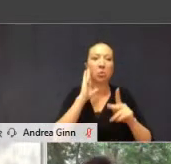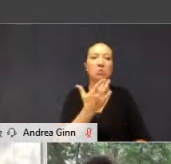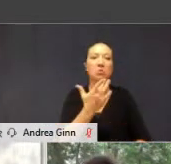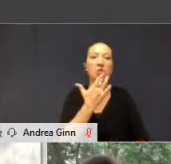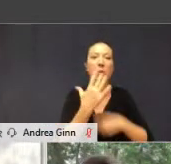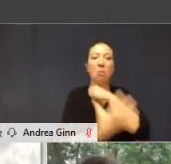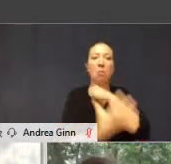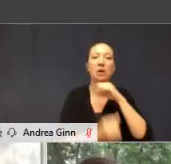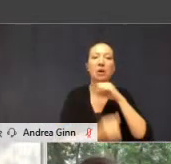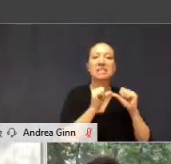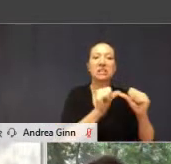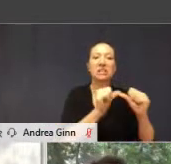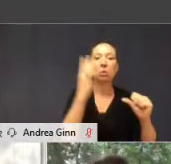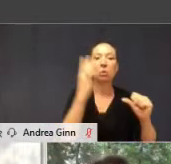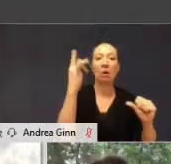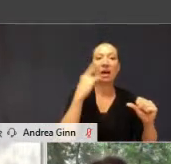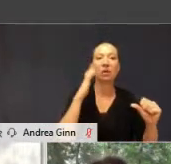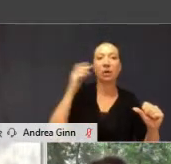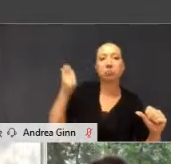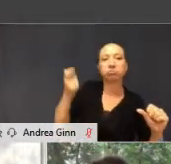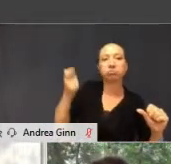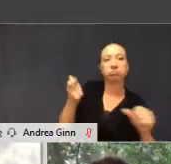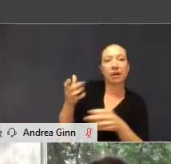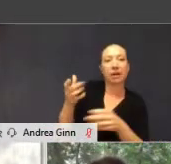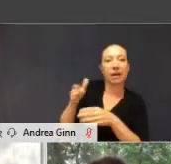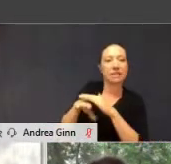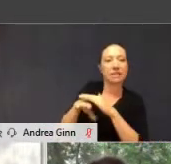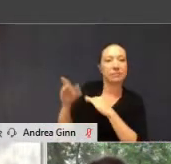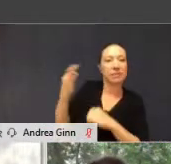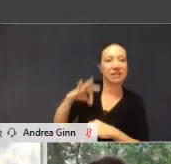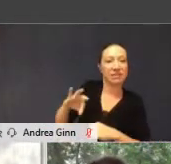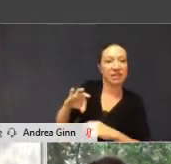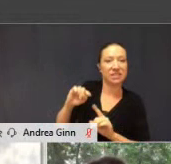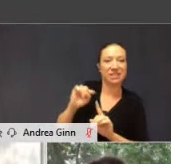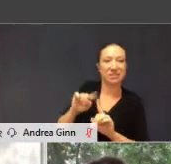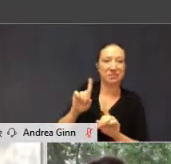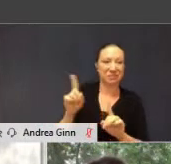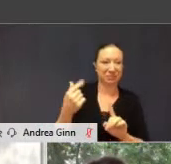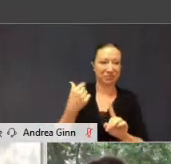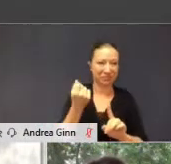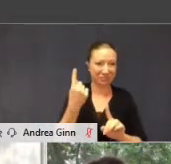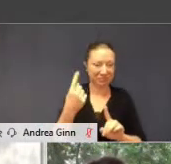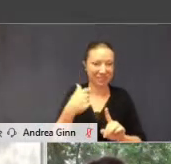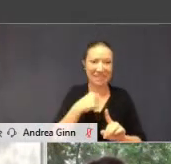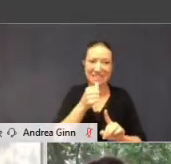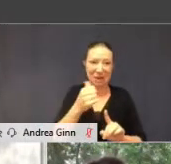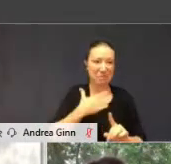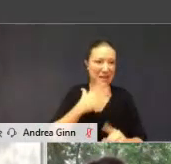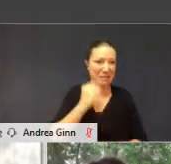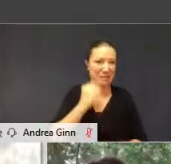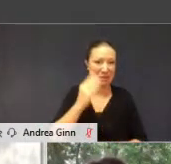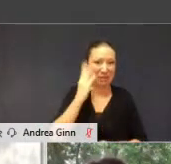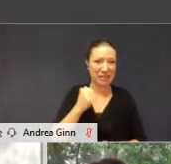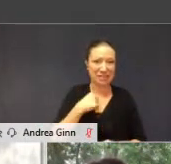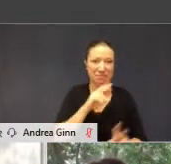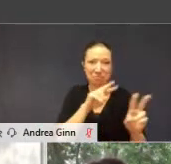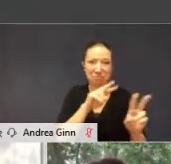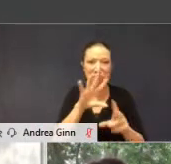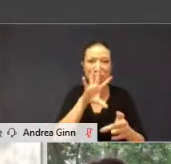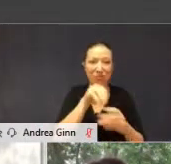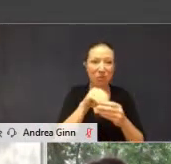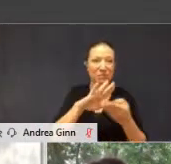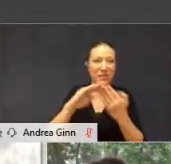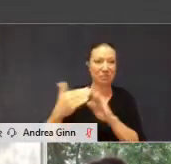not been my experience as a community organizer, and it's not been a widespread experience. So in dispelling